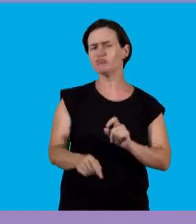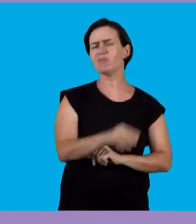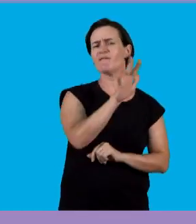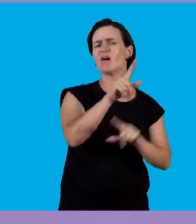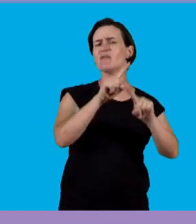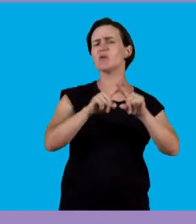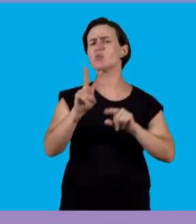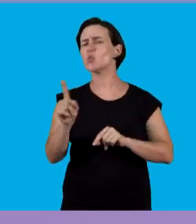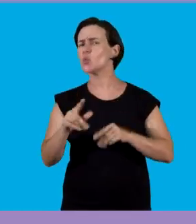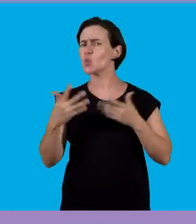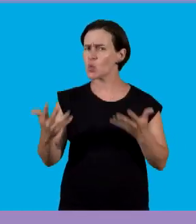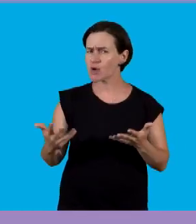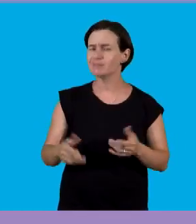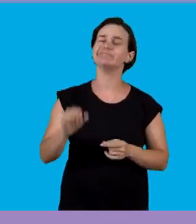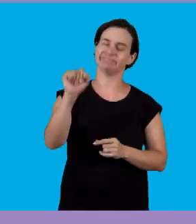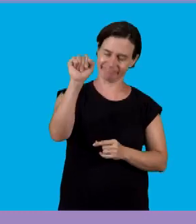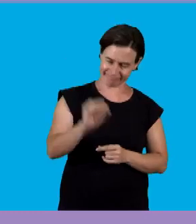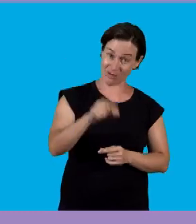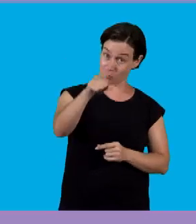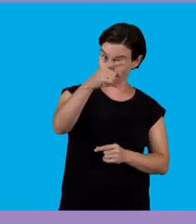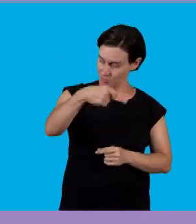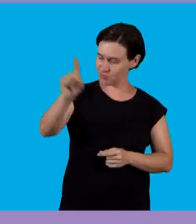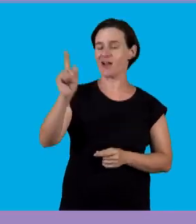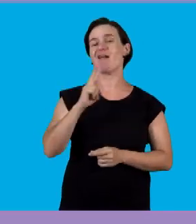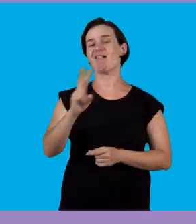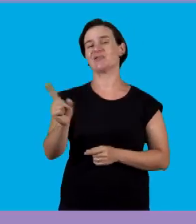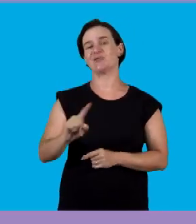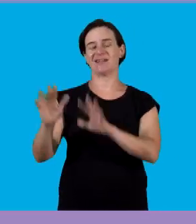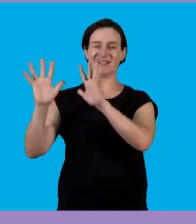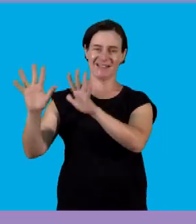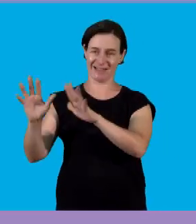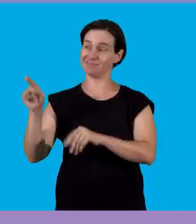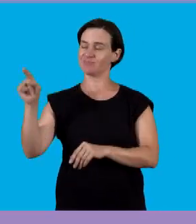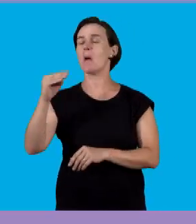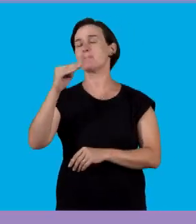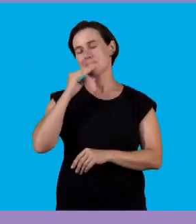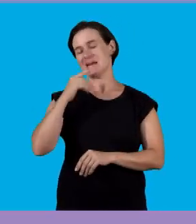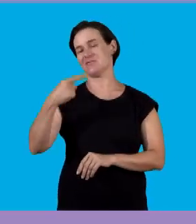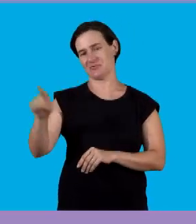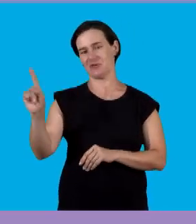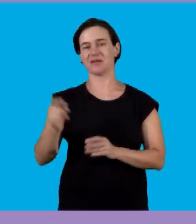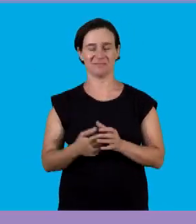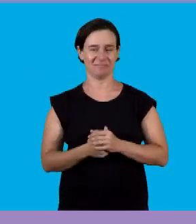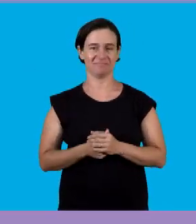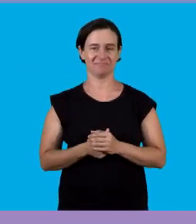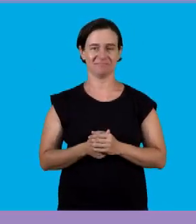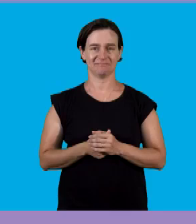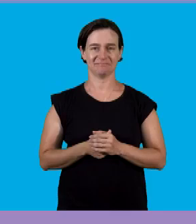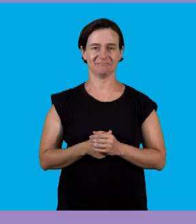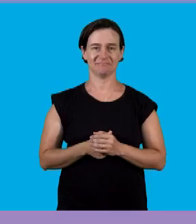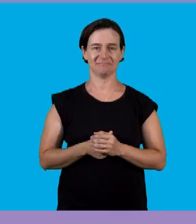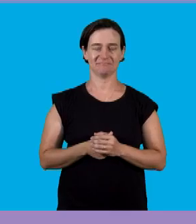answer when we say 5 multiplied by 2? Yes, you are correct. The answer is indeed a